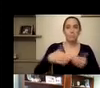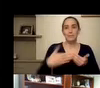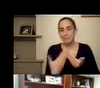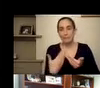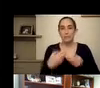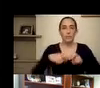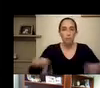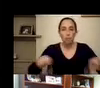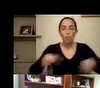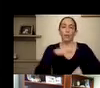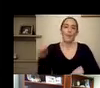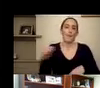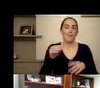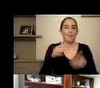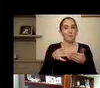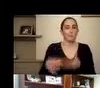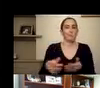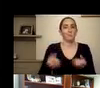is a